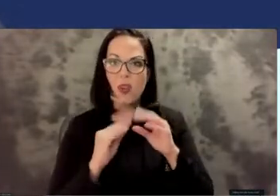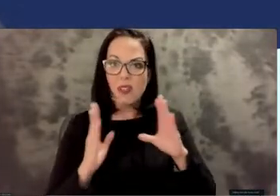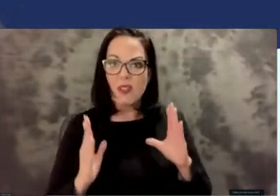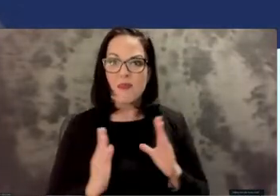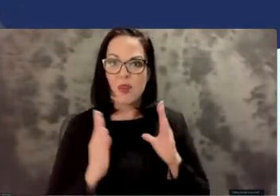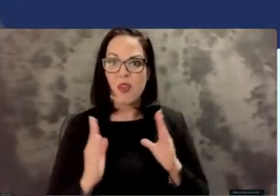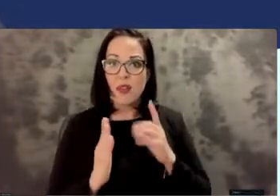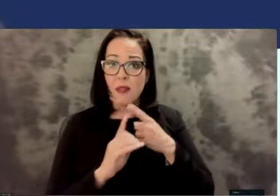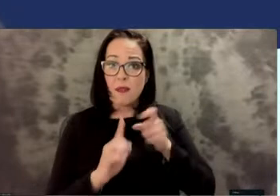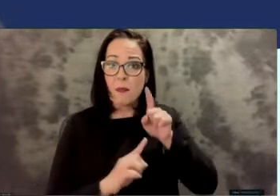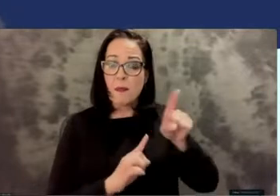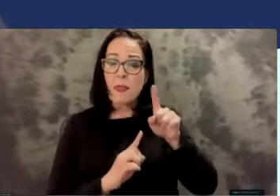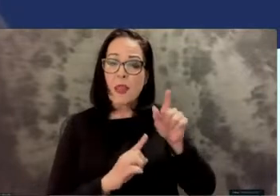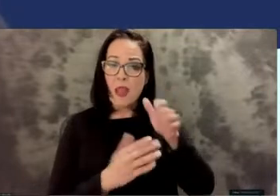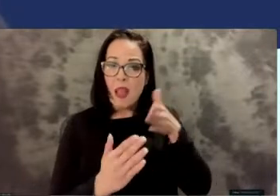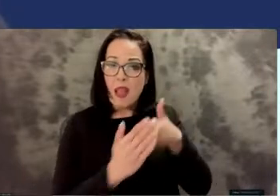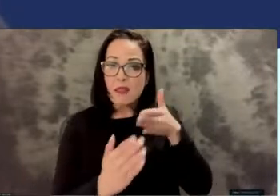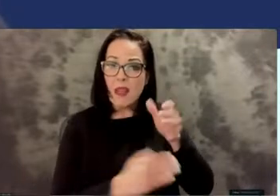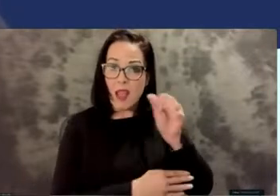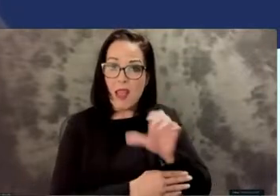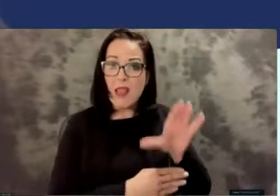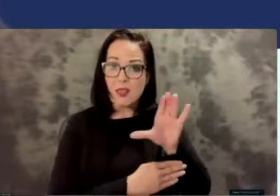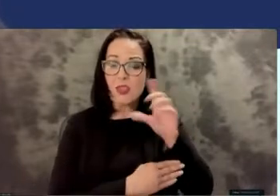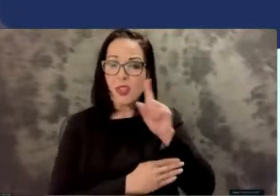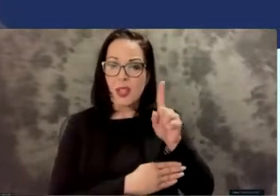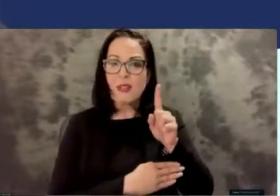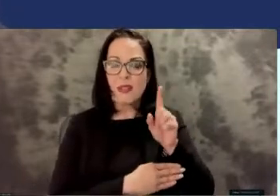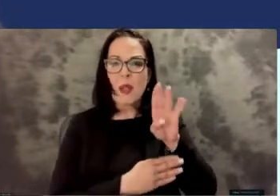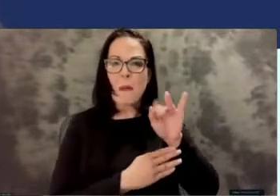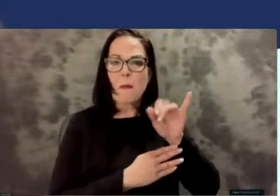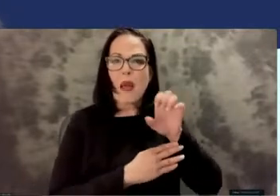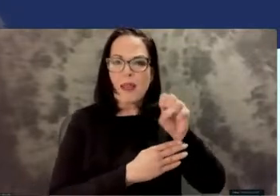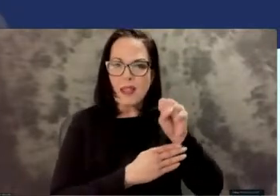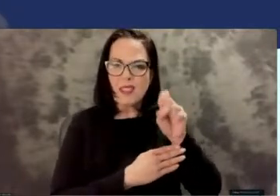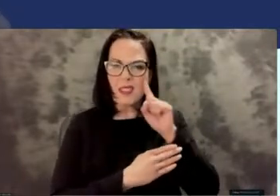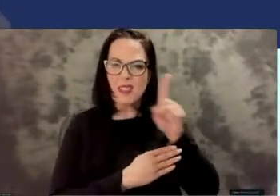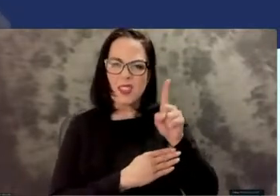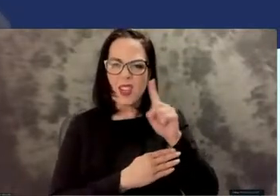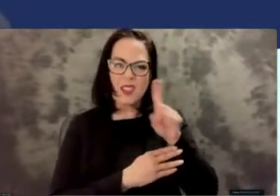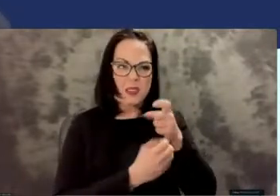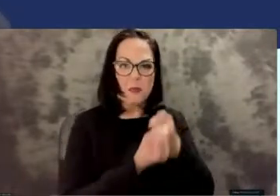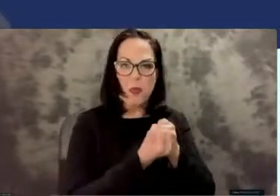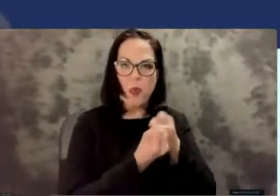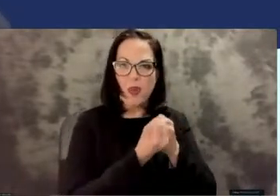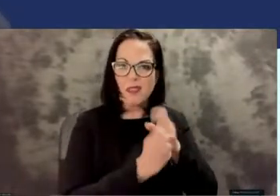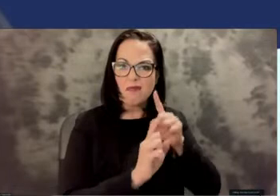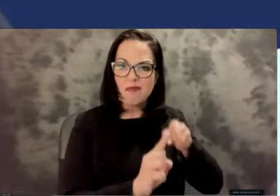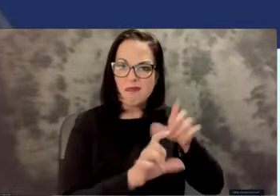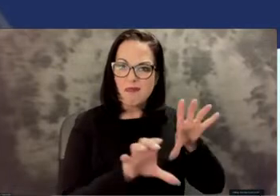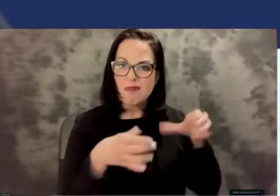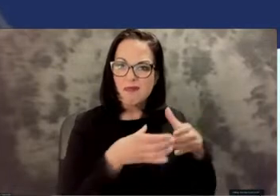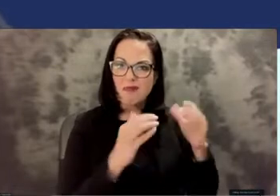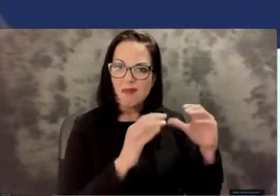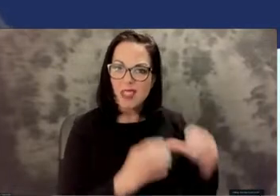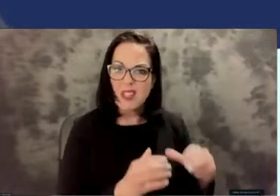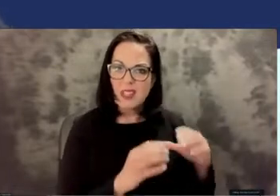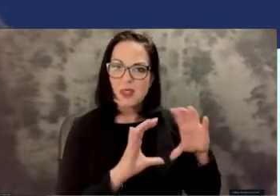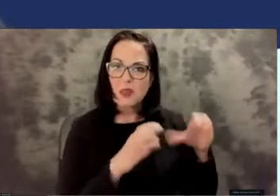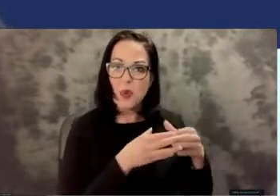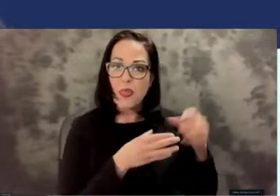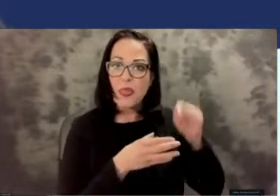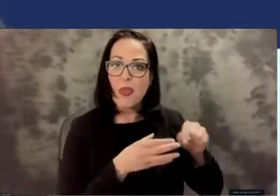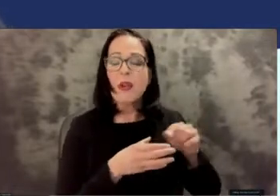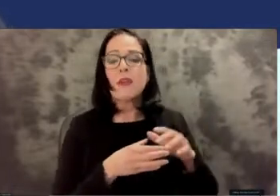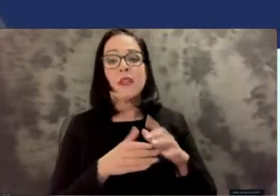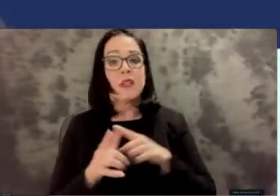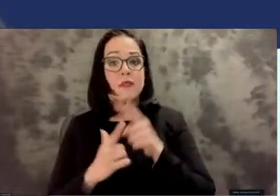bias. And these efforts were redoubled at the congressional level when the COVID-19 hate crimes bill passed with overwhelming